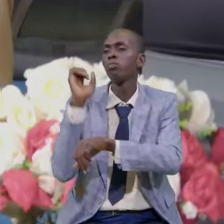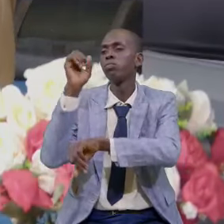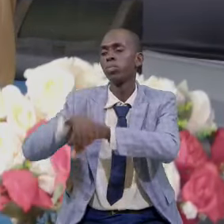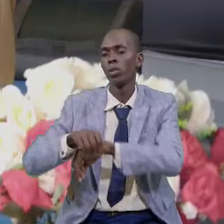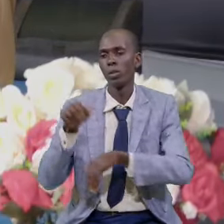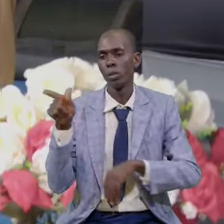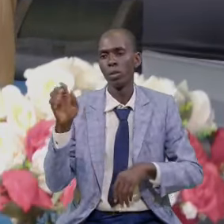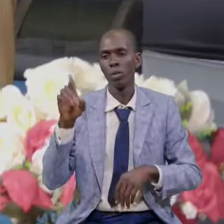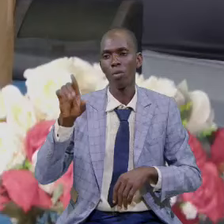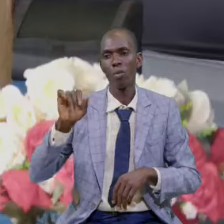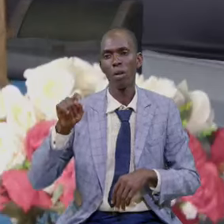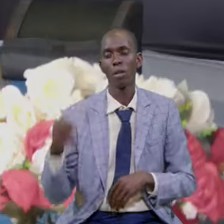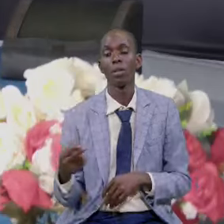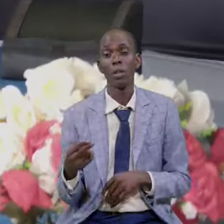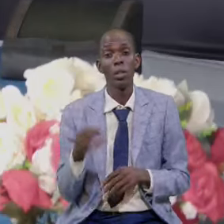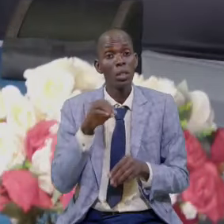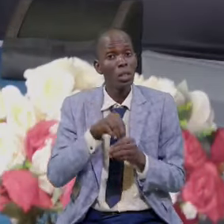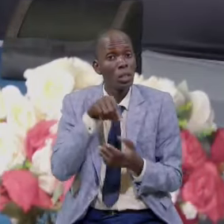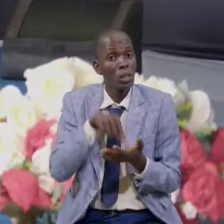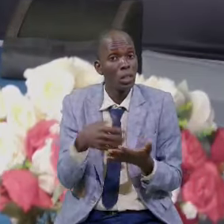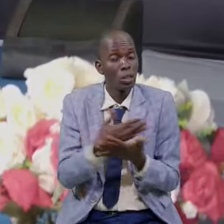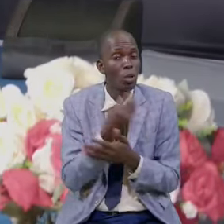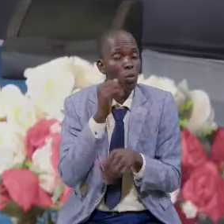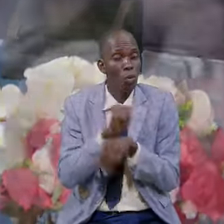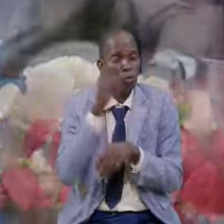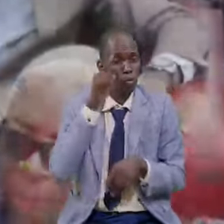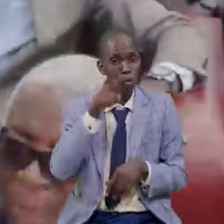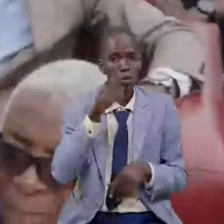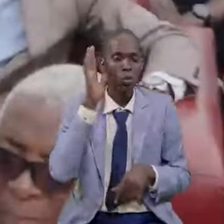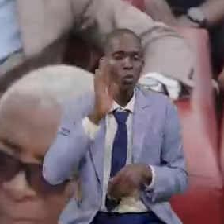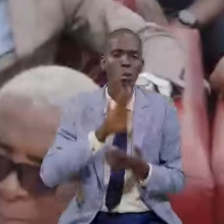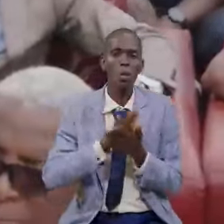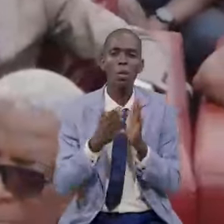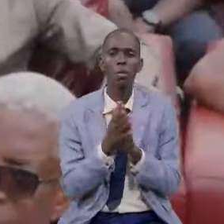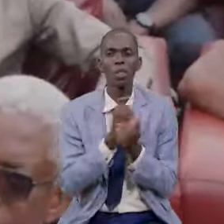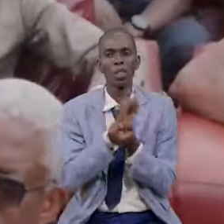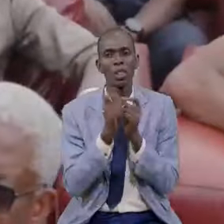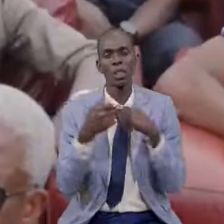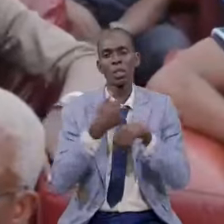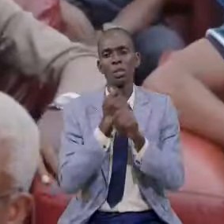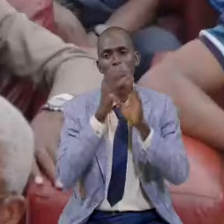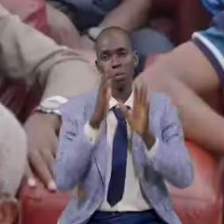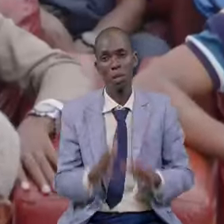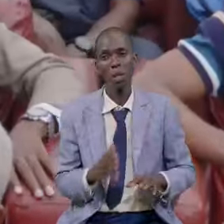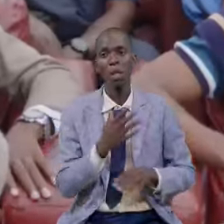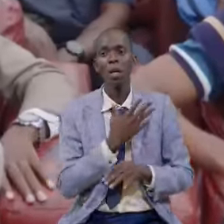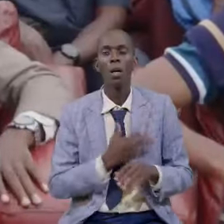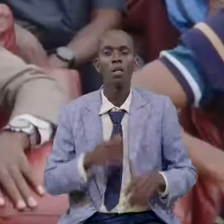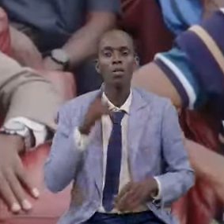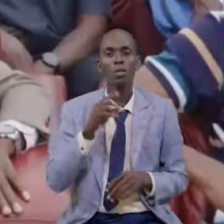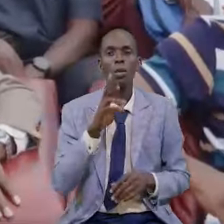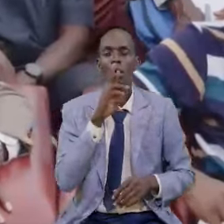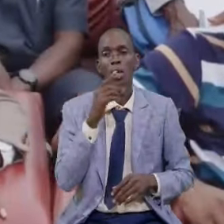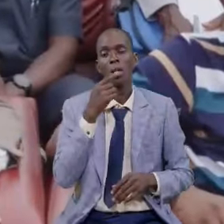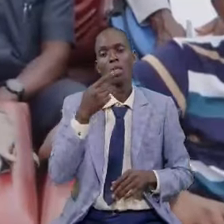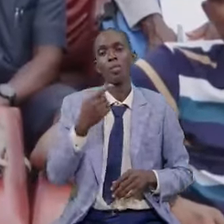change maker. You're going to look around yourself in your community. And you're saying, this will